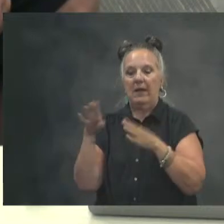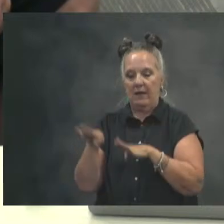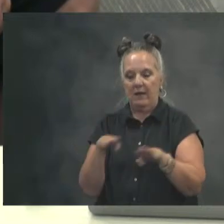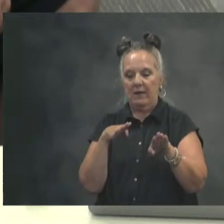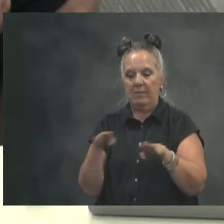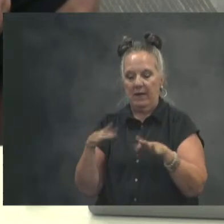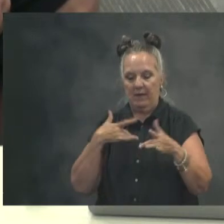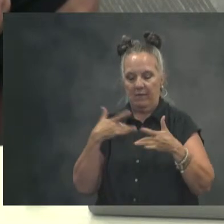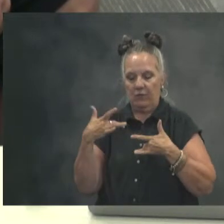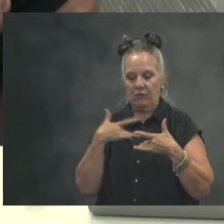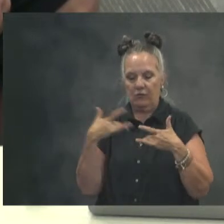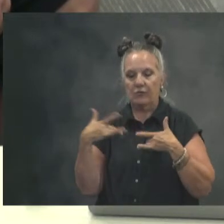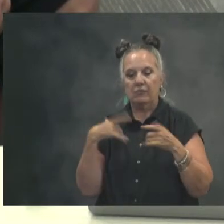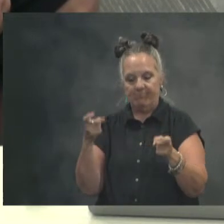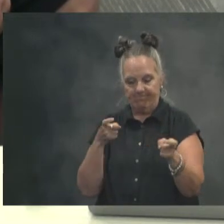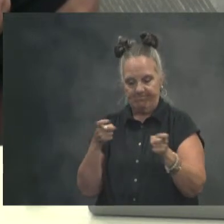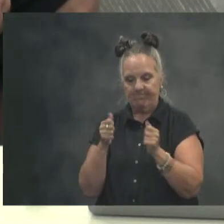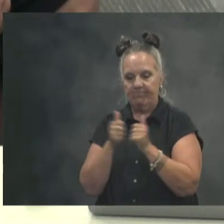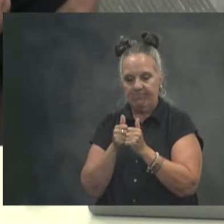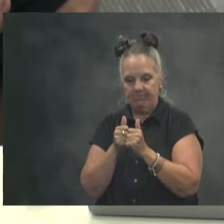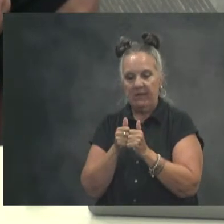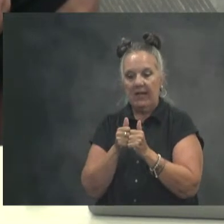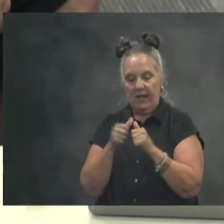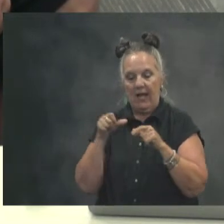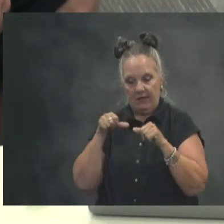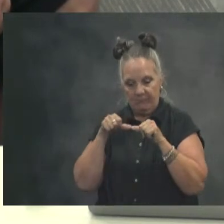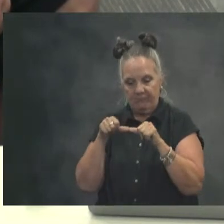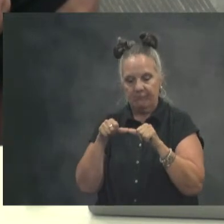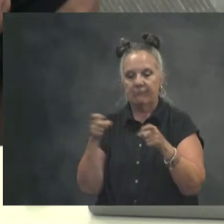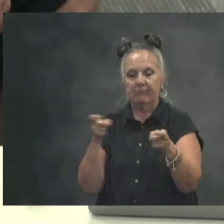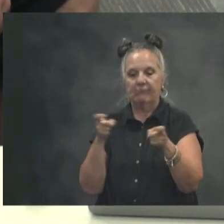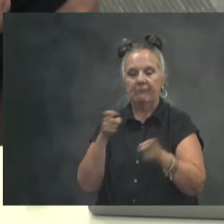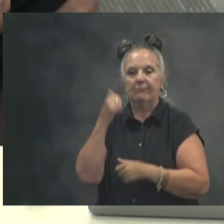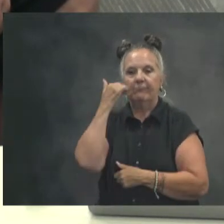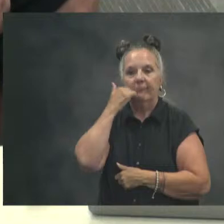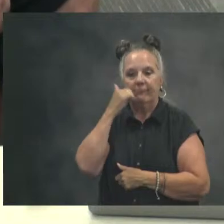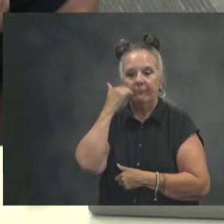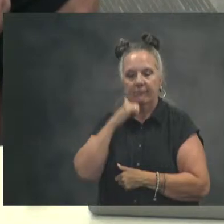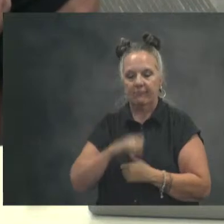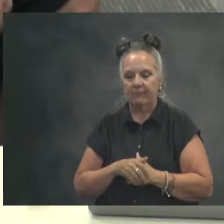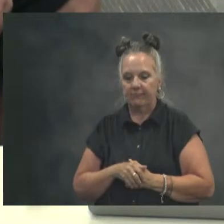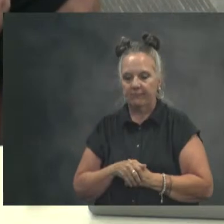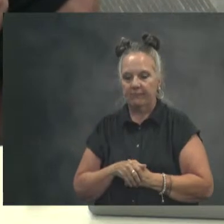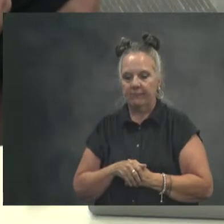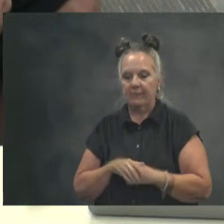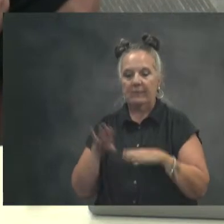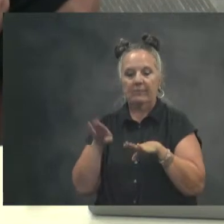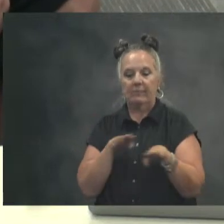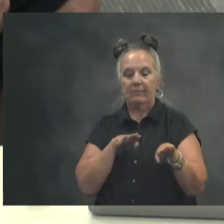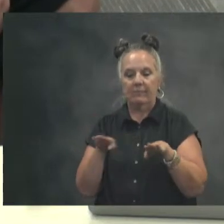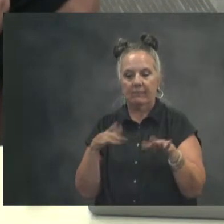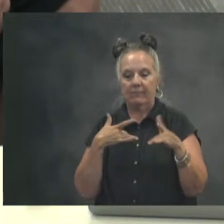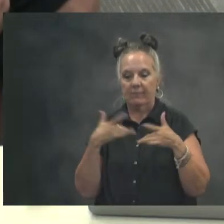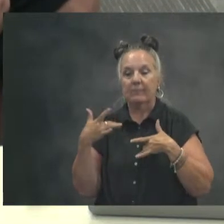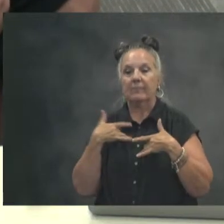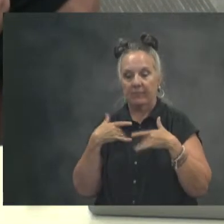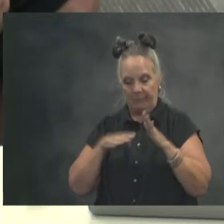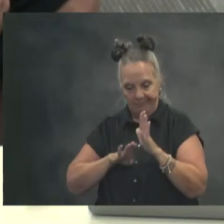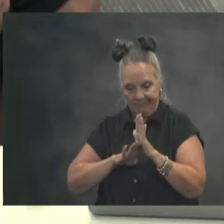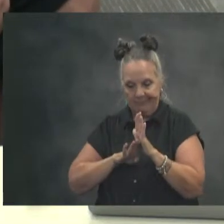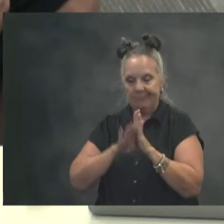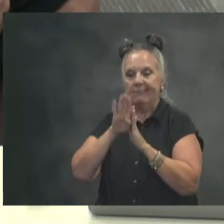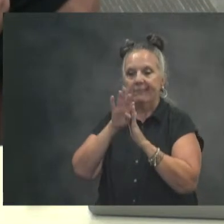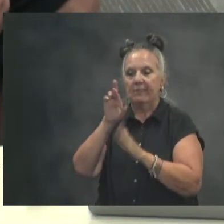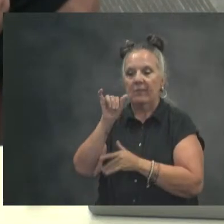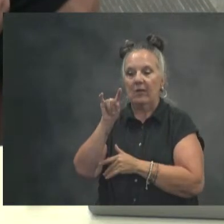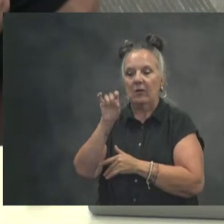concerns that have been dealt with and are being dealt with on a daily basis. The behaviors concerns have escalated at a rate